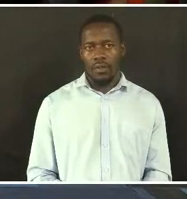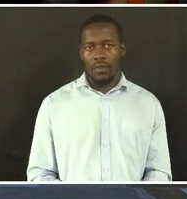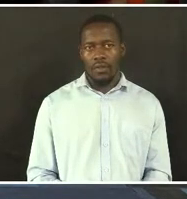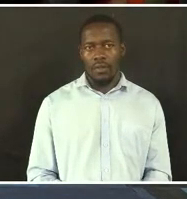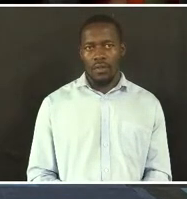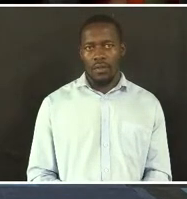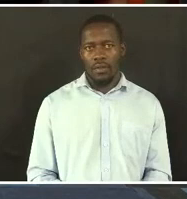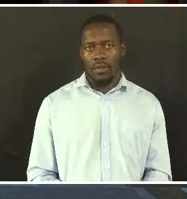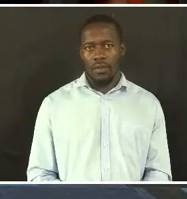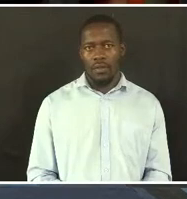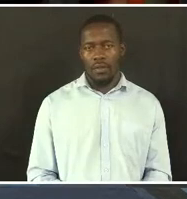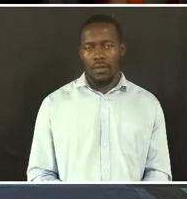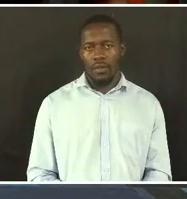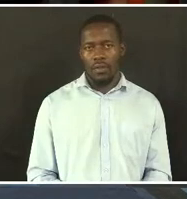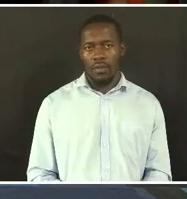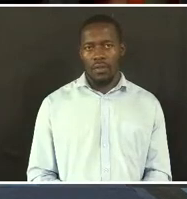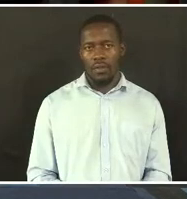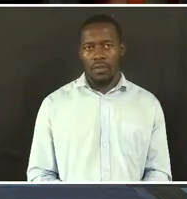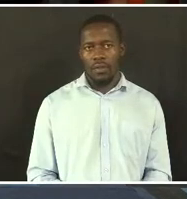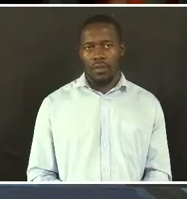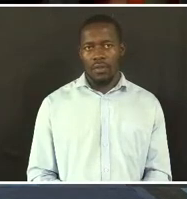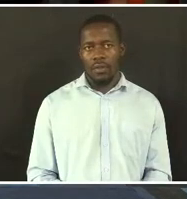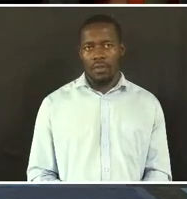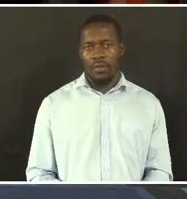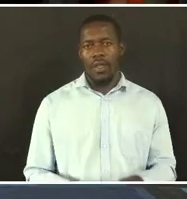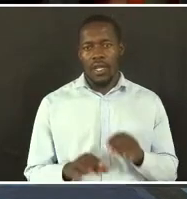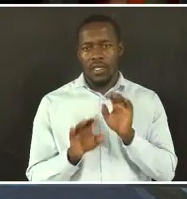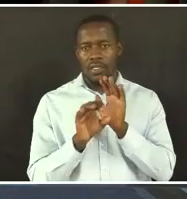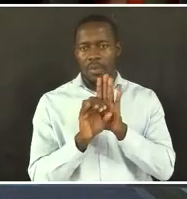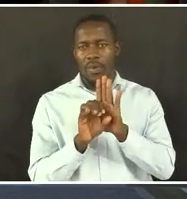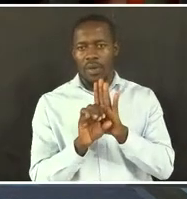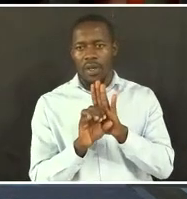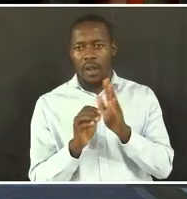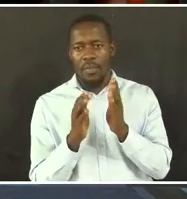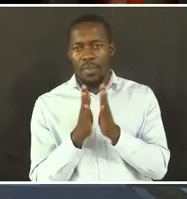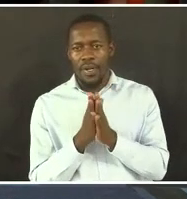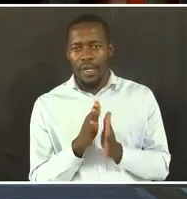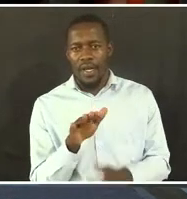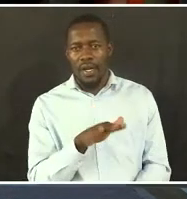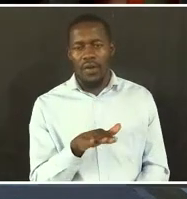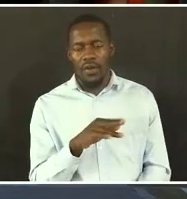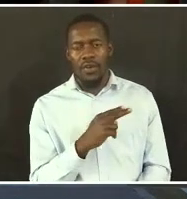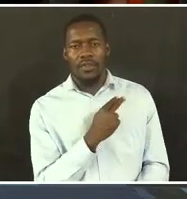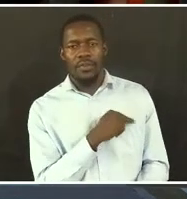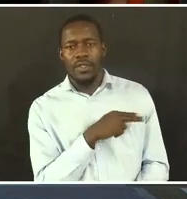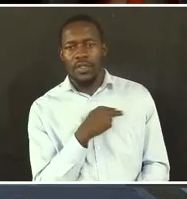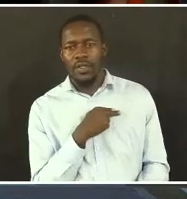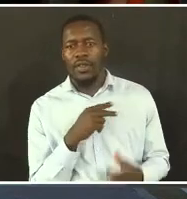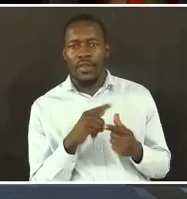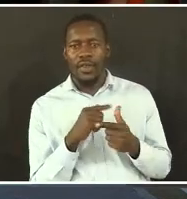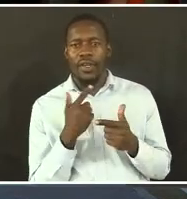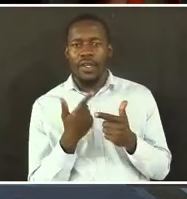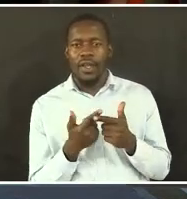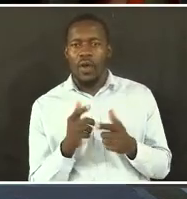about someone else's sickness. In that case, you're already sharing what they're going through. And you're already spreading